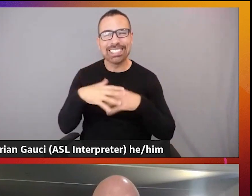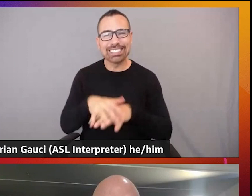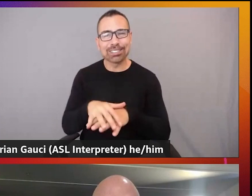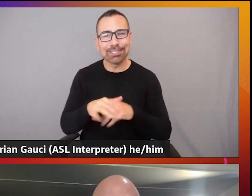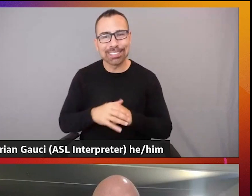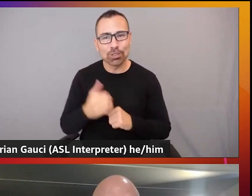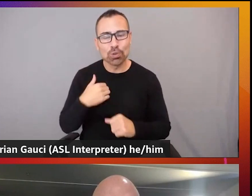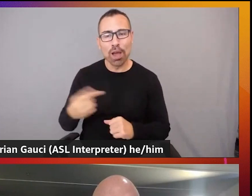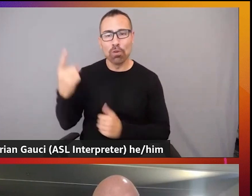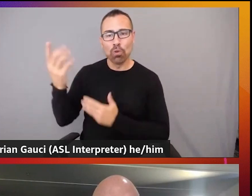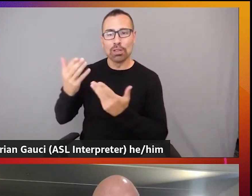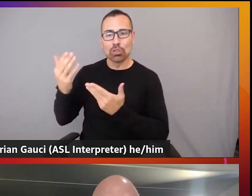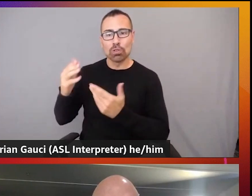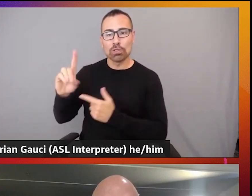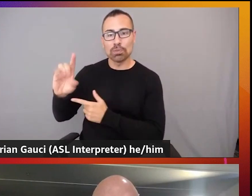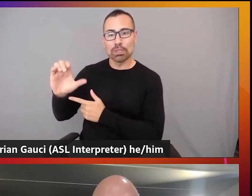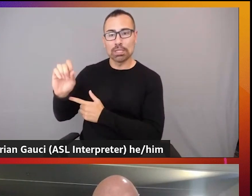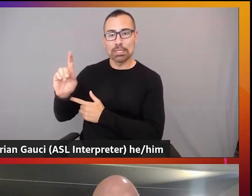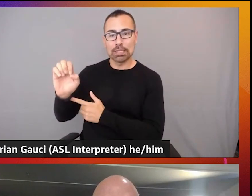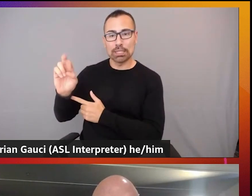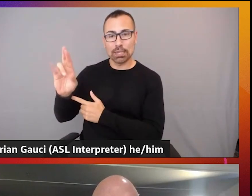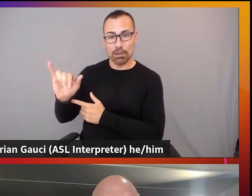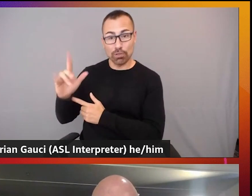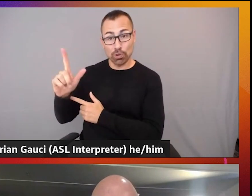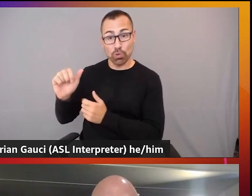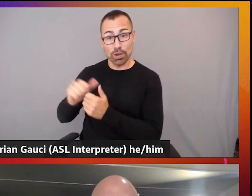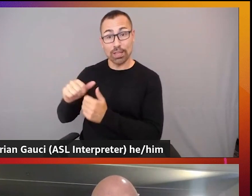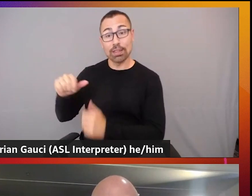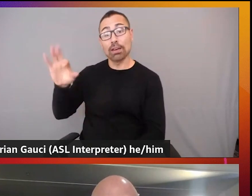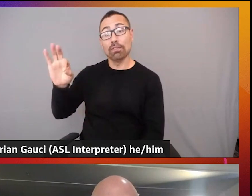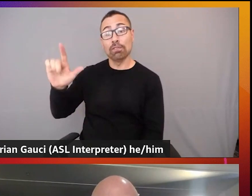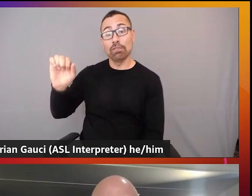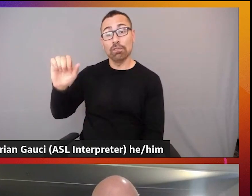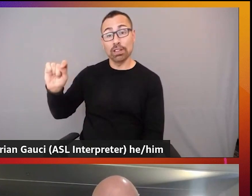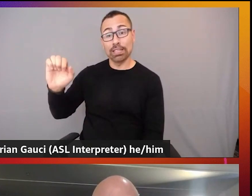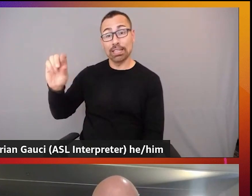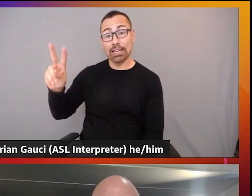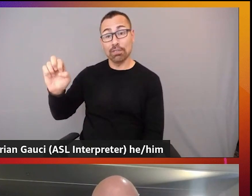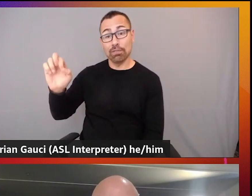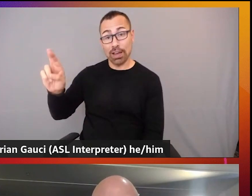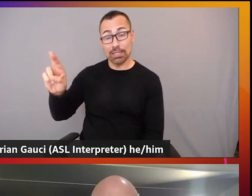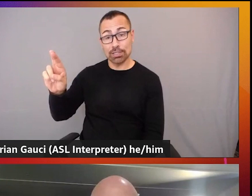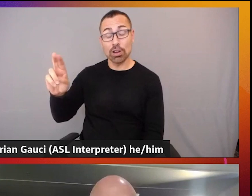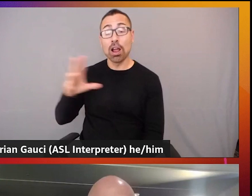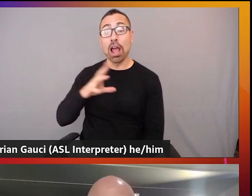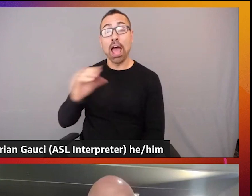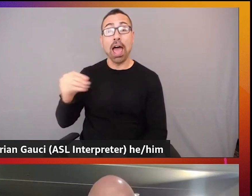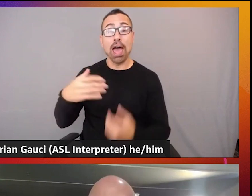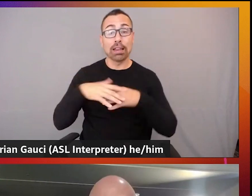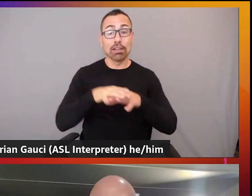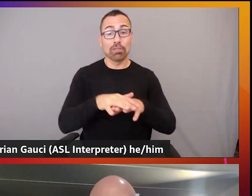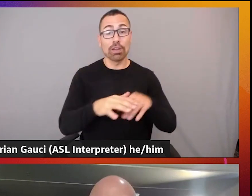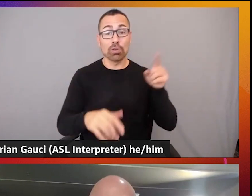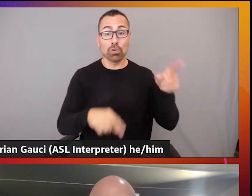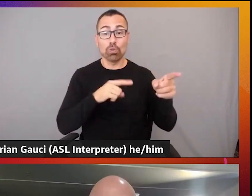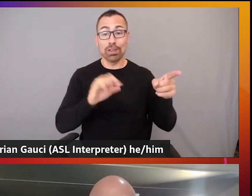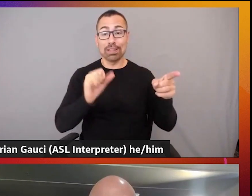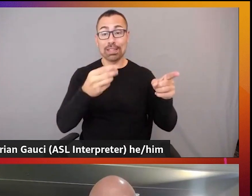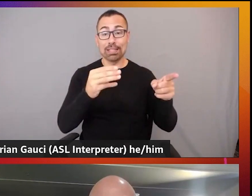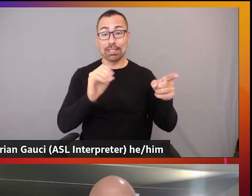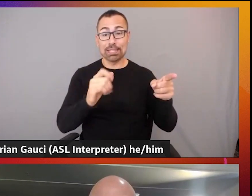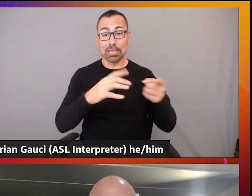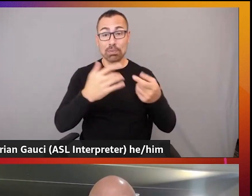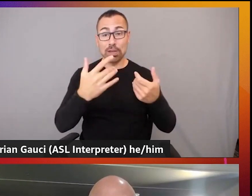from discovery with DMS Fleet Advisor to conversion with DMS Schema Conversion through to migration with the core